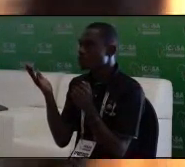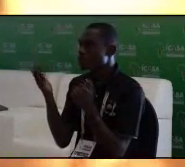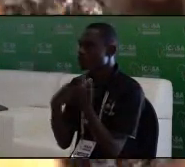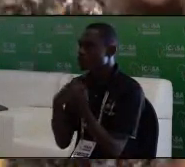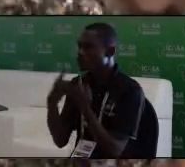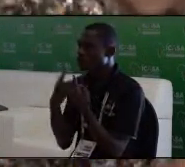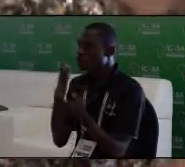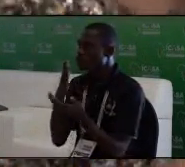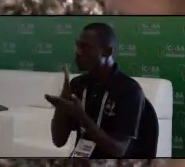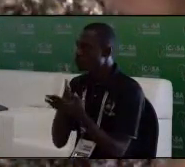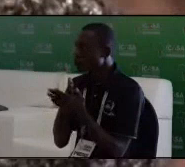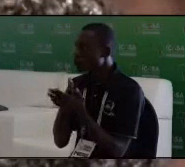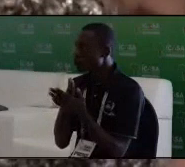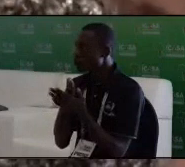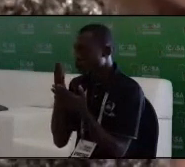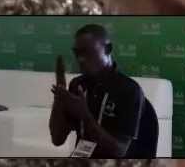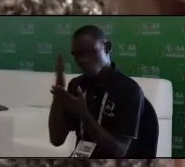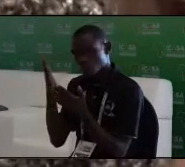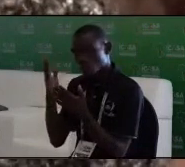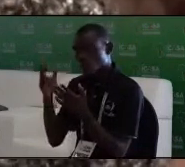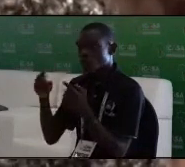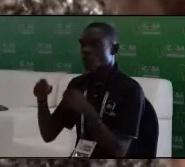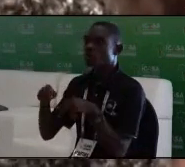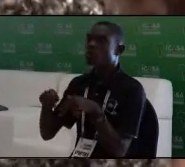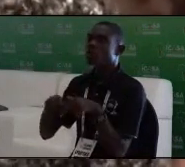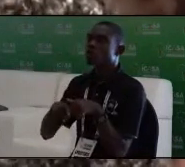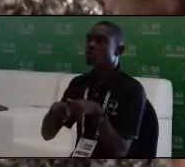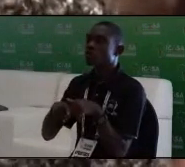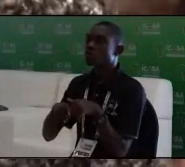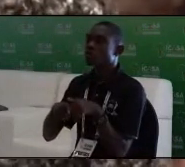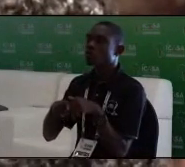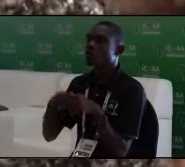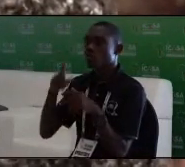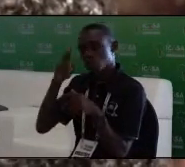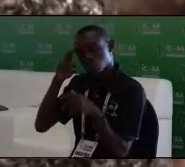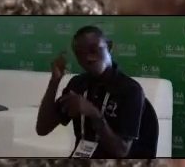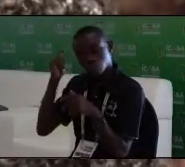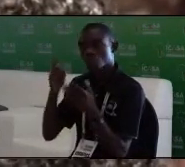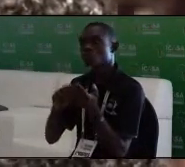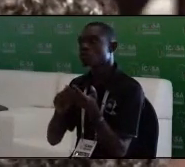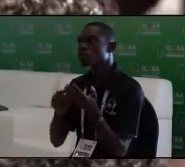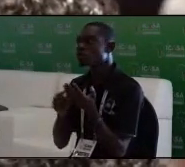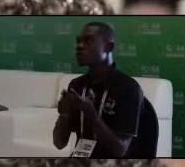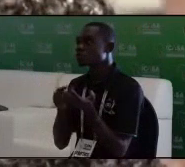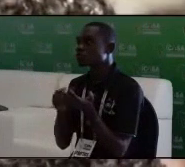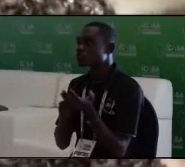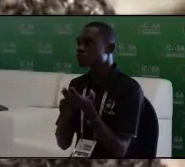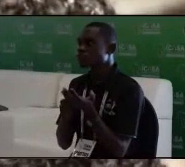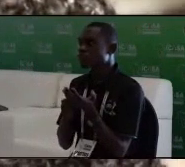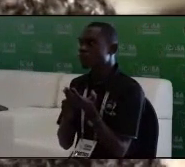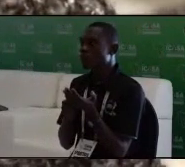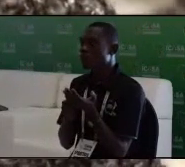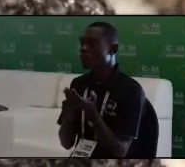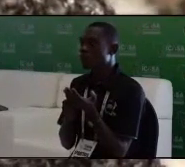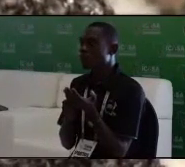the sessions. We're going to start with a brief overview of the HIV self-testing programs in Nigeria and Uganda. Our colleagues are here